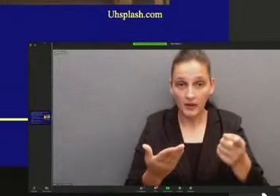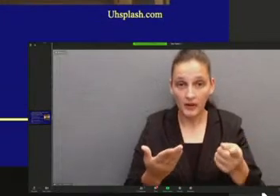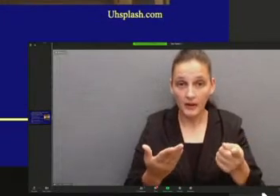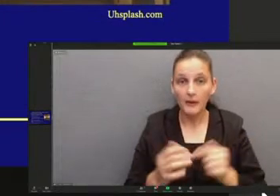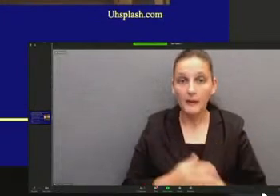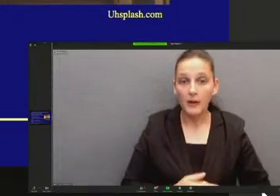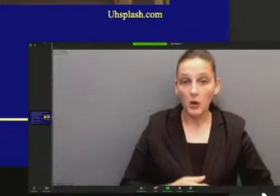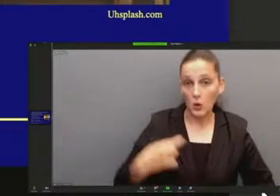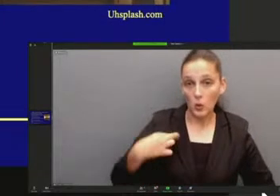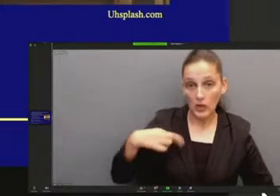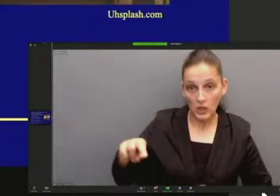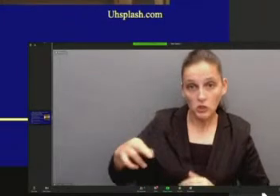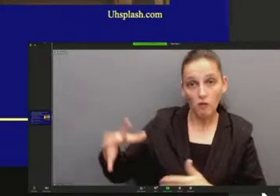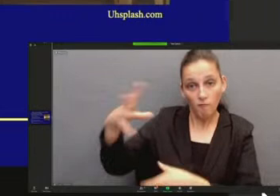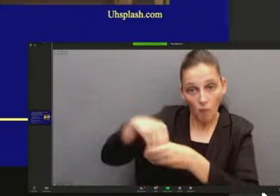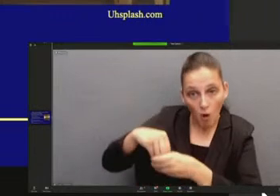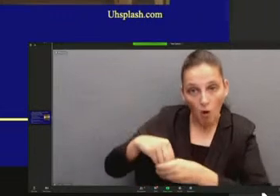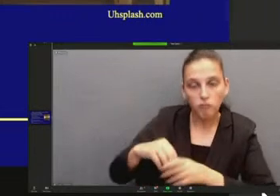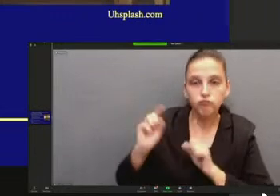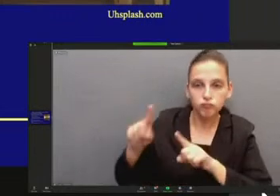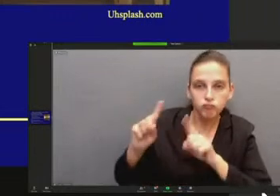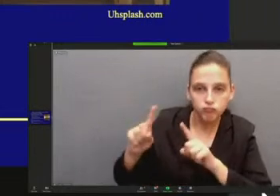of religious engagement, religious attendance,